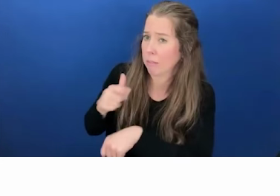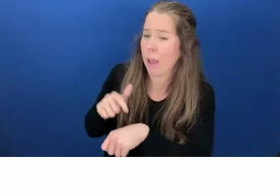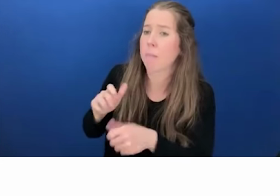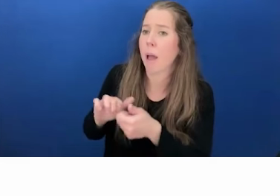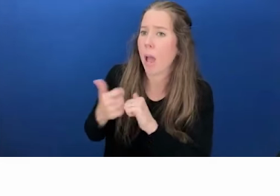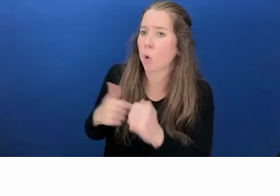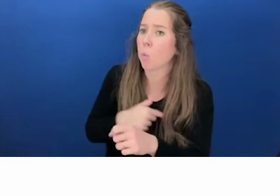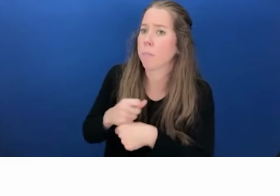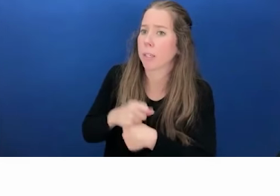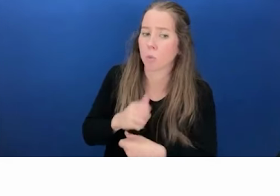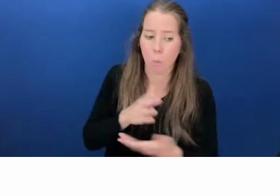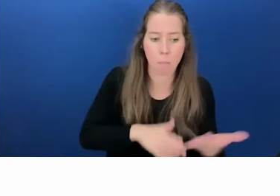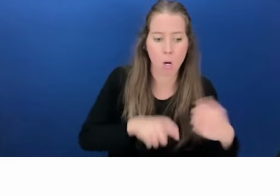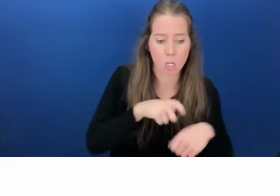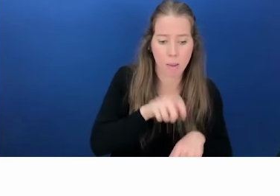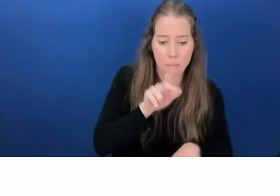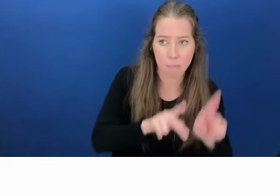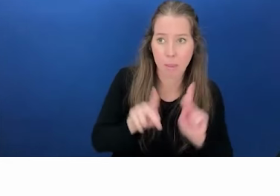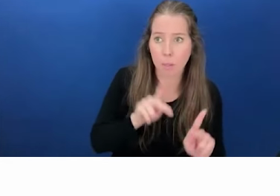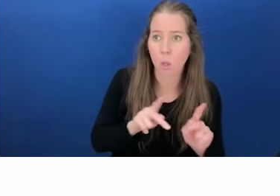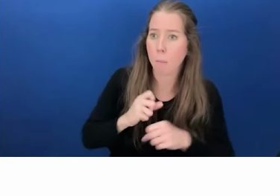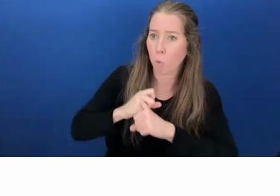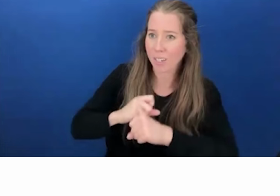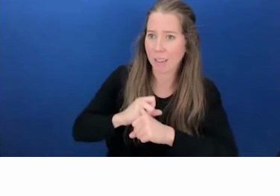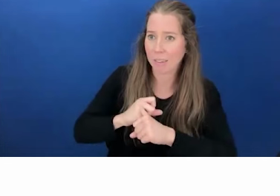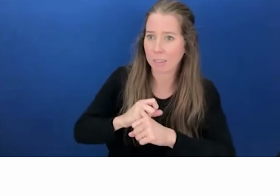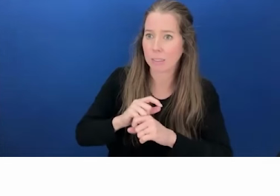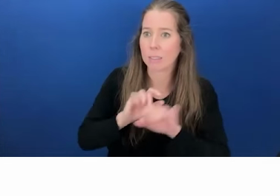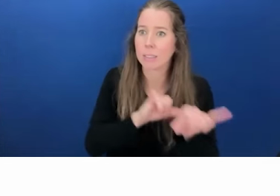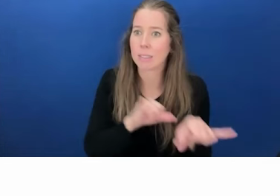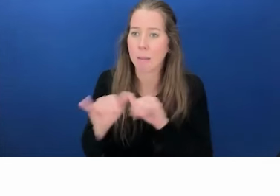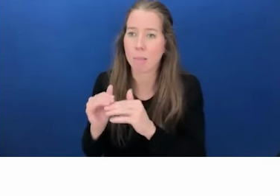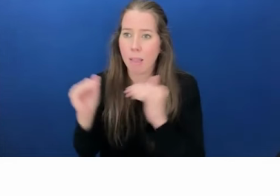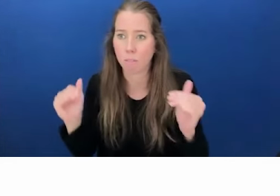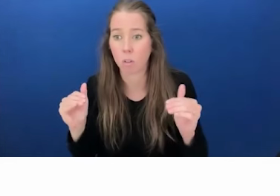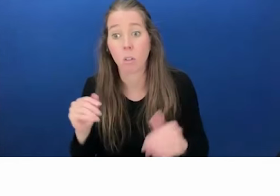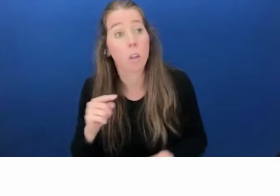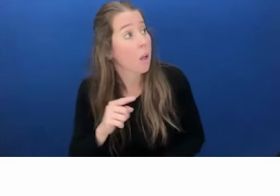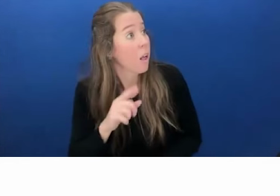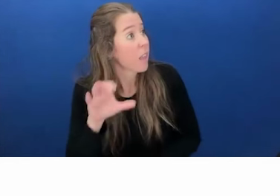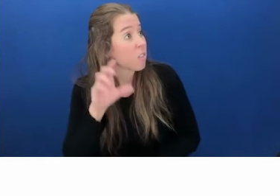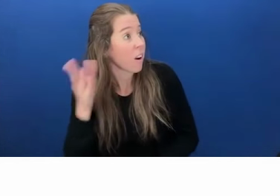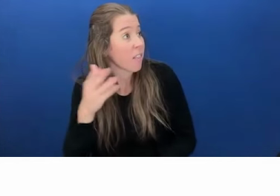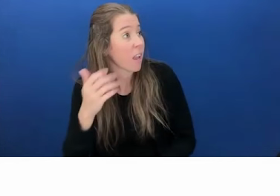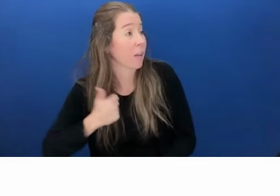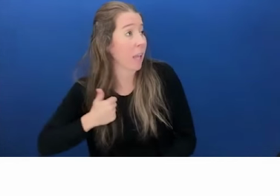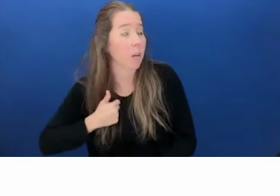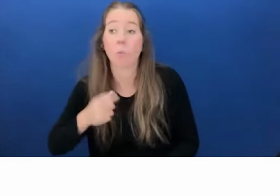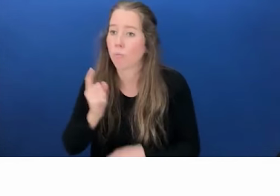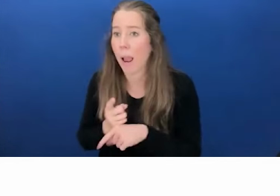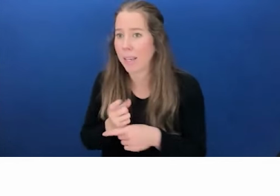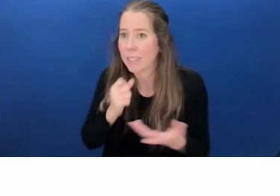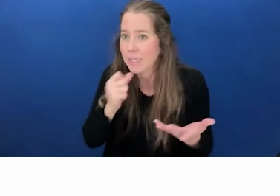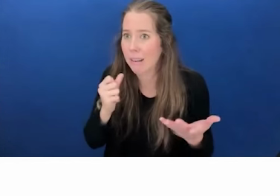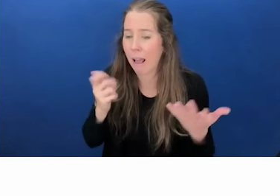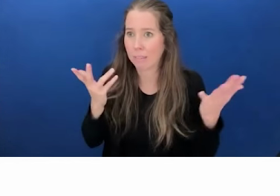it so our part-timers are Yeah. protected at the same level? They've done it in Canada. They've done it in Canada, yeah. It's not a unicorn. And I hate Yeah. to